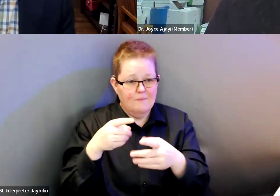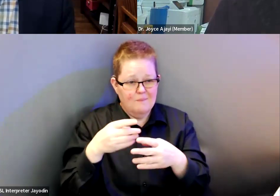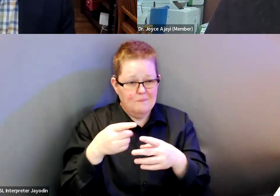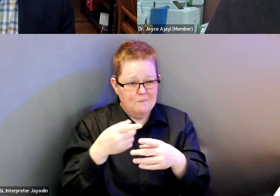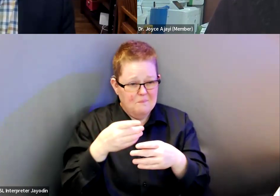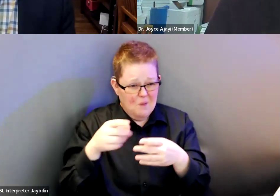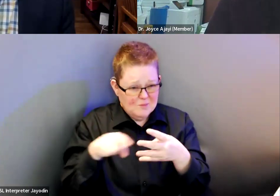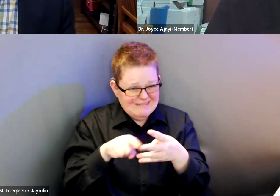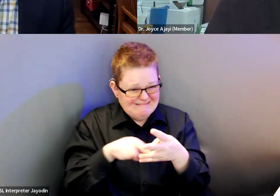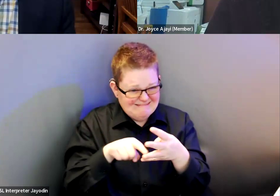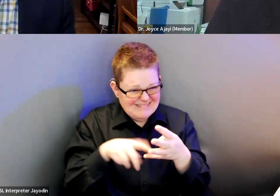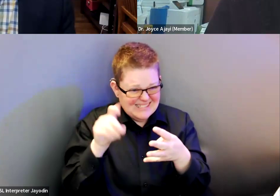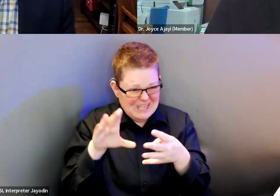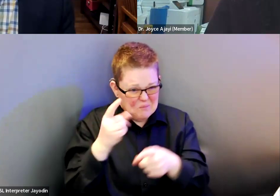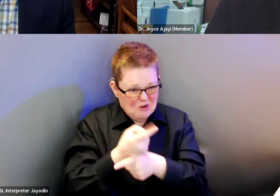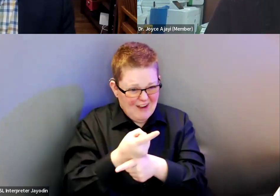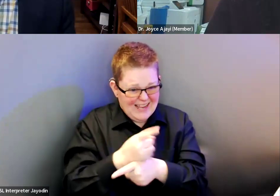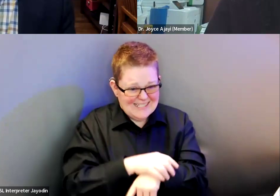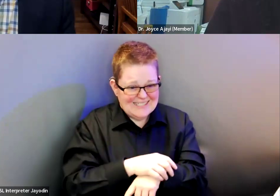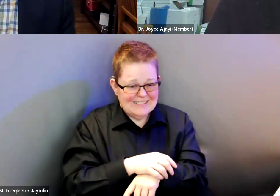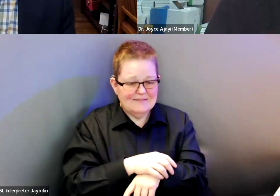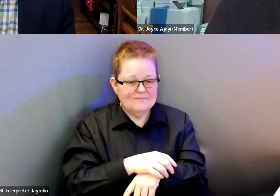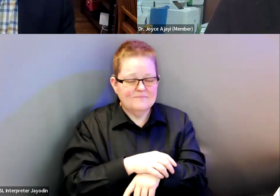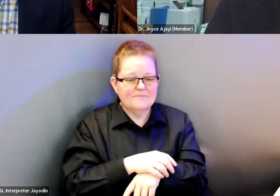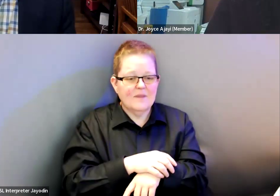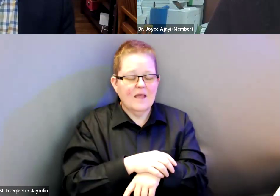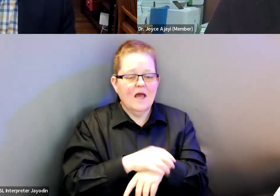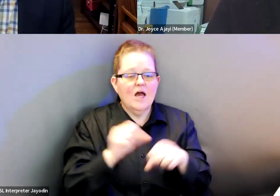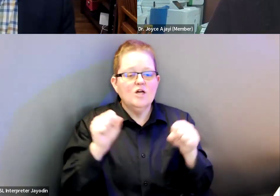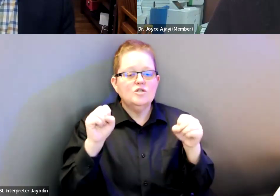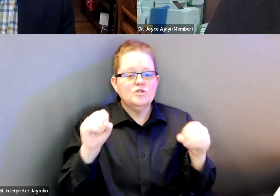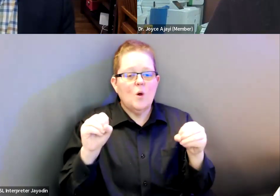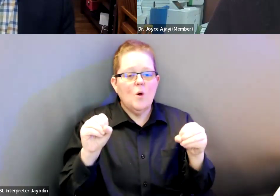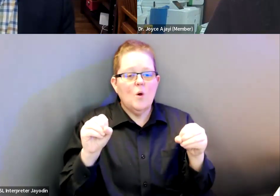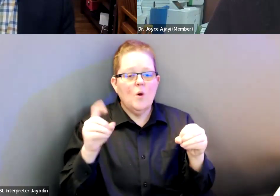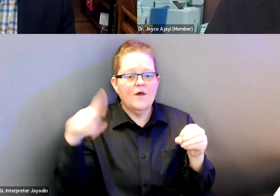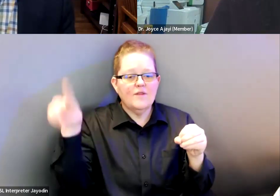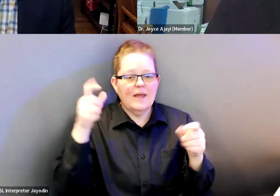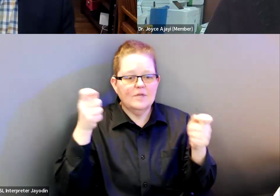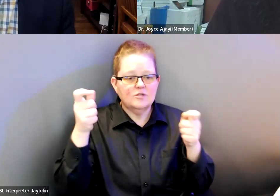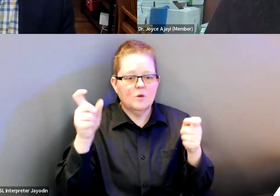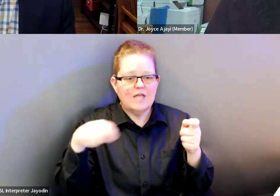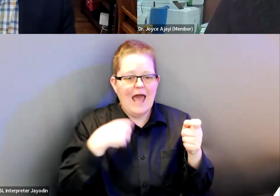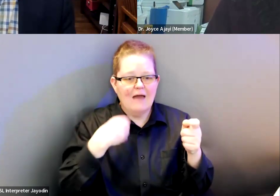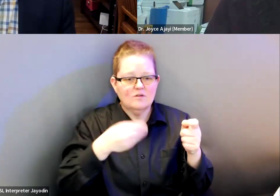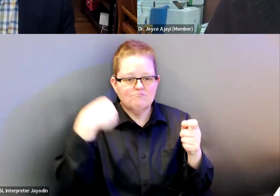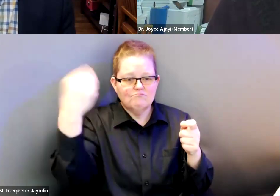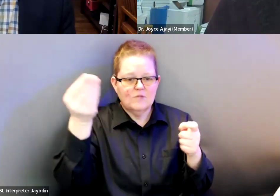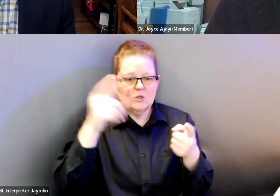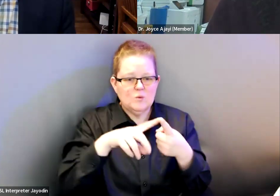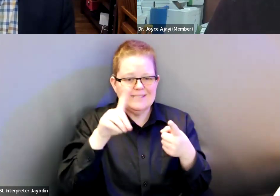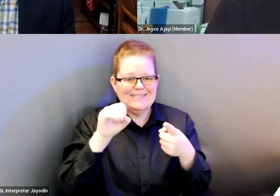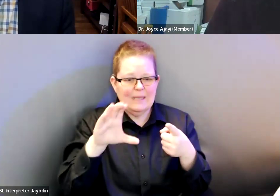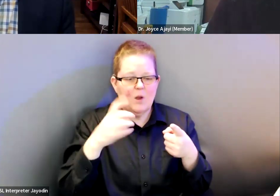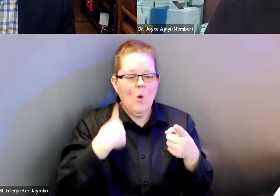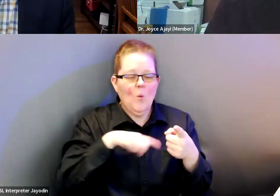Or is that going to be scrapped? So the administration is going to have to produce a deliverable by December. We are going to have to